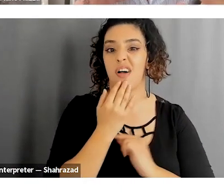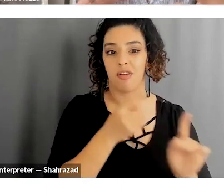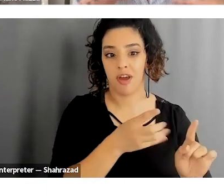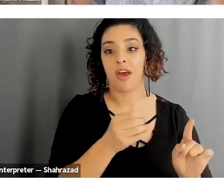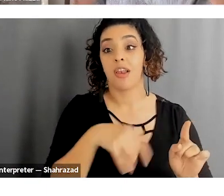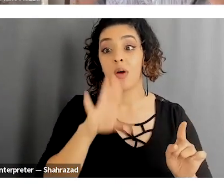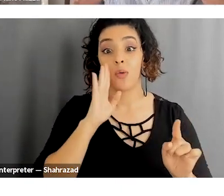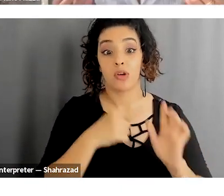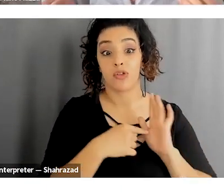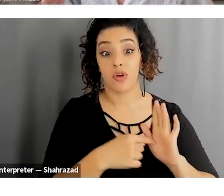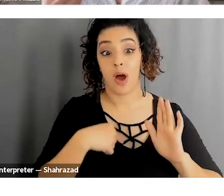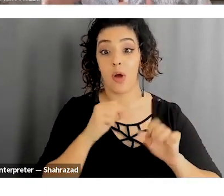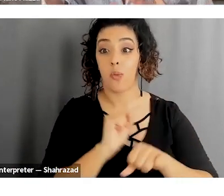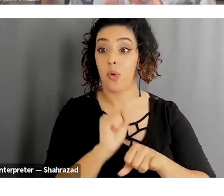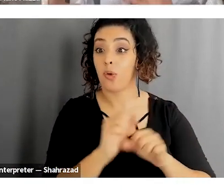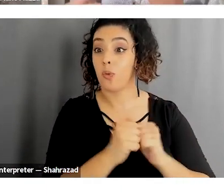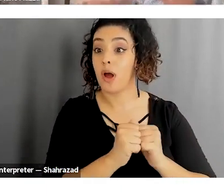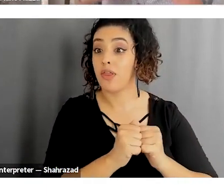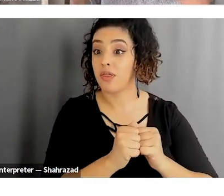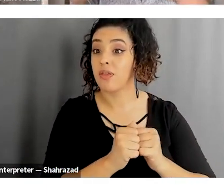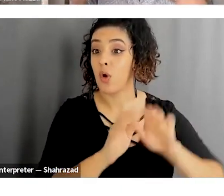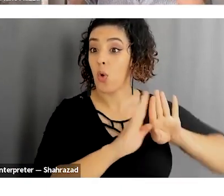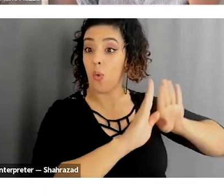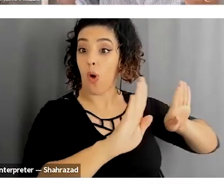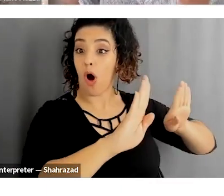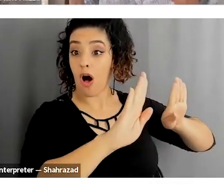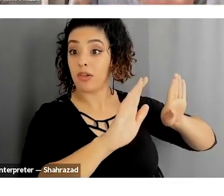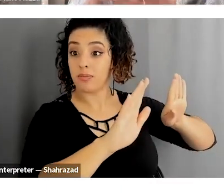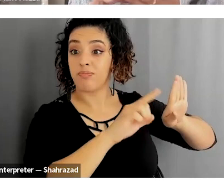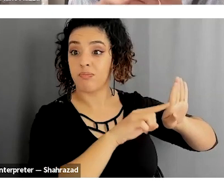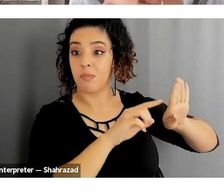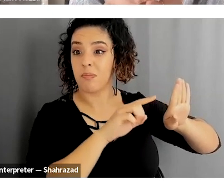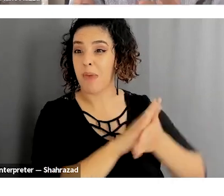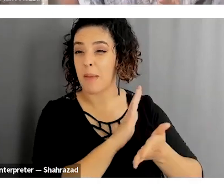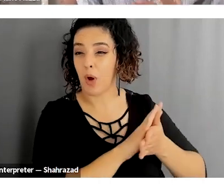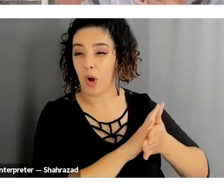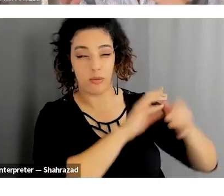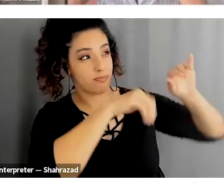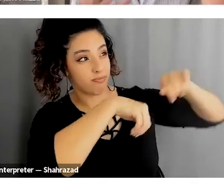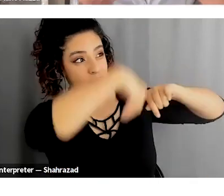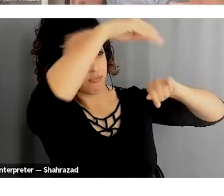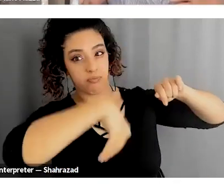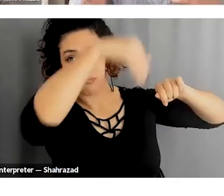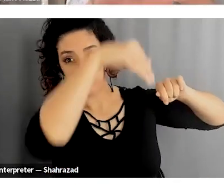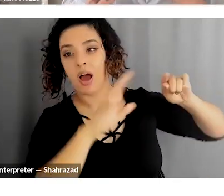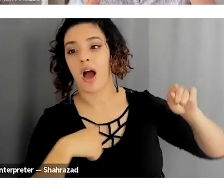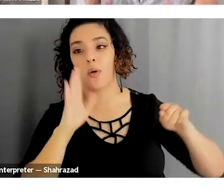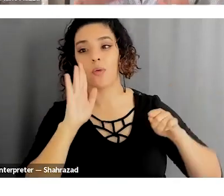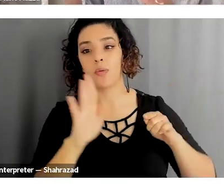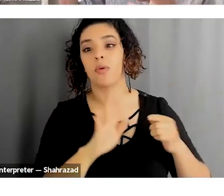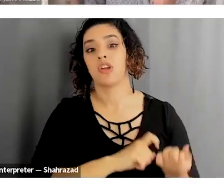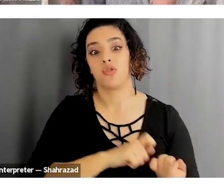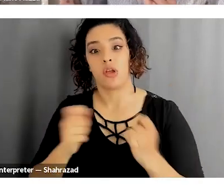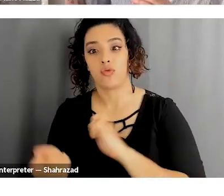work in wallpaper. So I have had my natural dyes translated into digital prints, and sometimes people say, oh